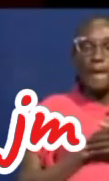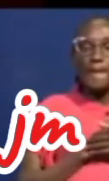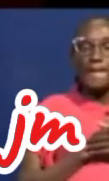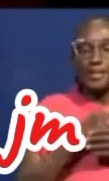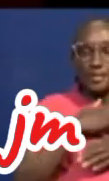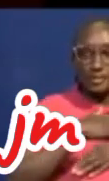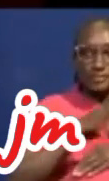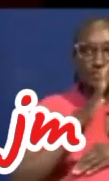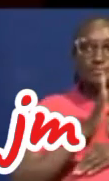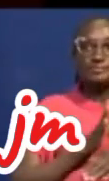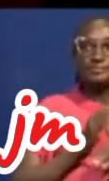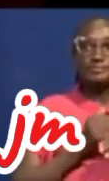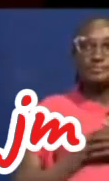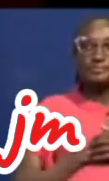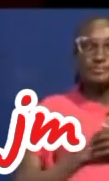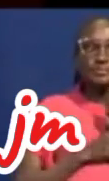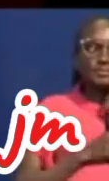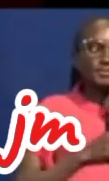Mr. Speaker,